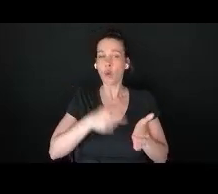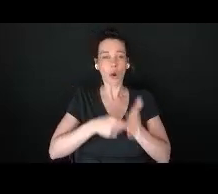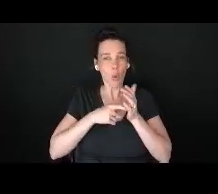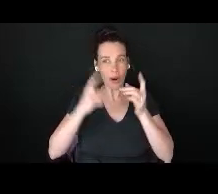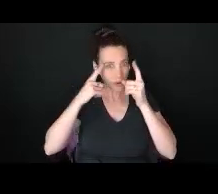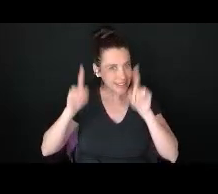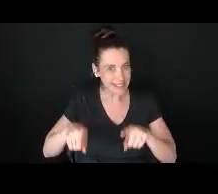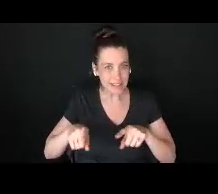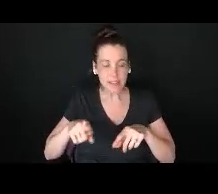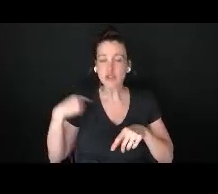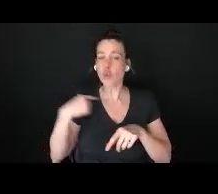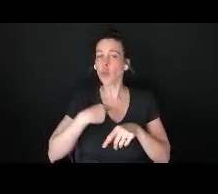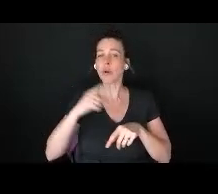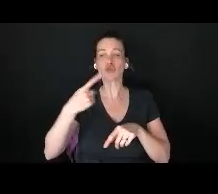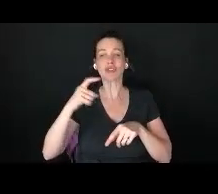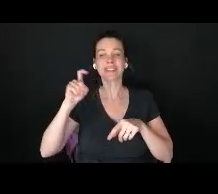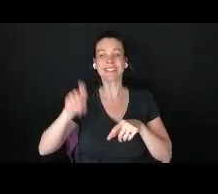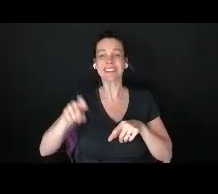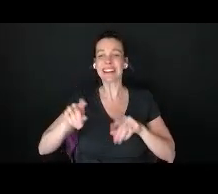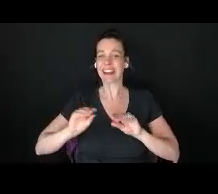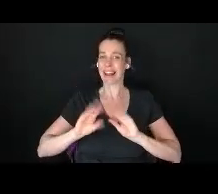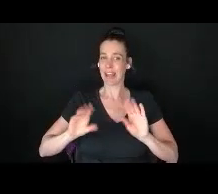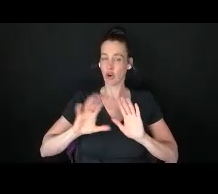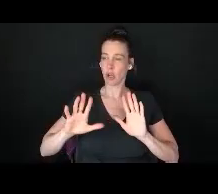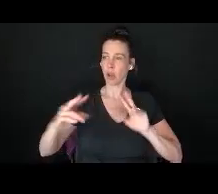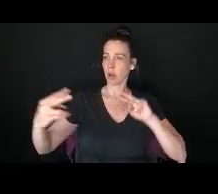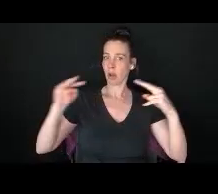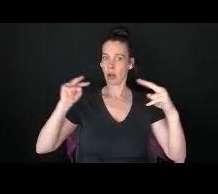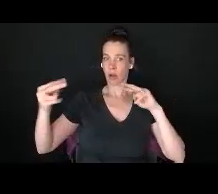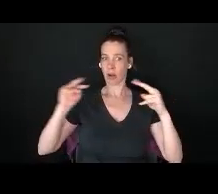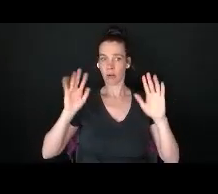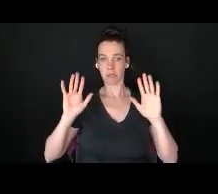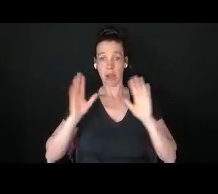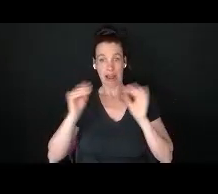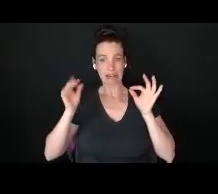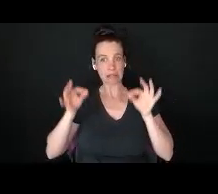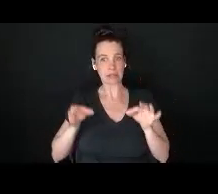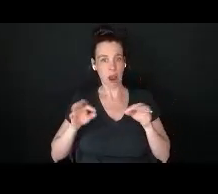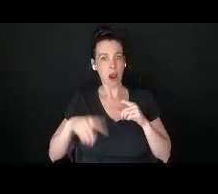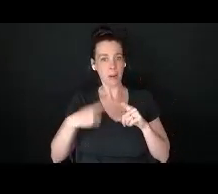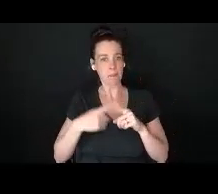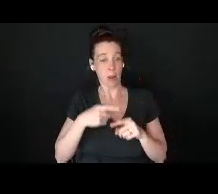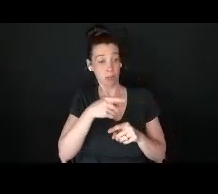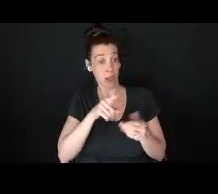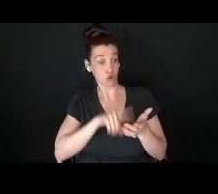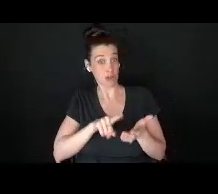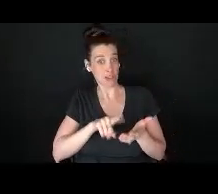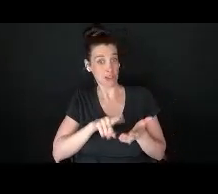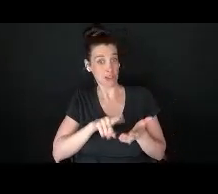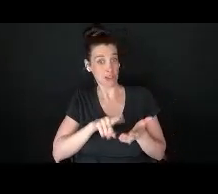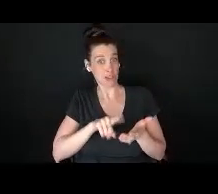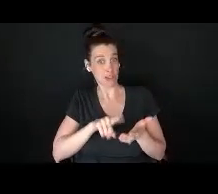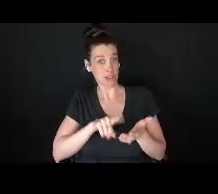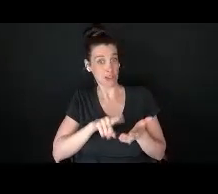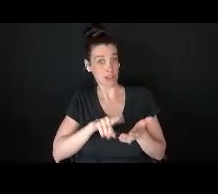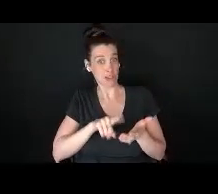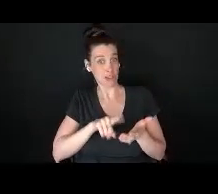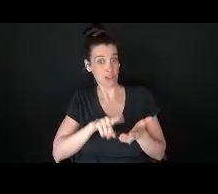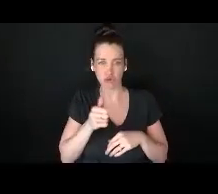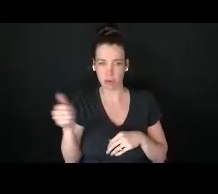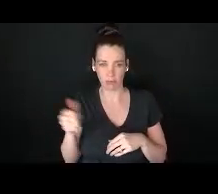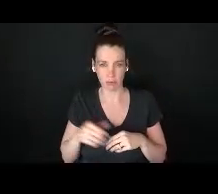everyone to agree on the merit of any application. We just need everything clearly laid out so everyone can make up their own mind. Next,